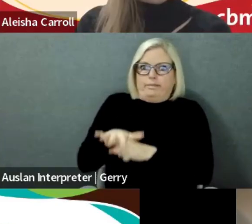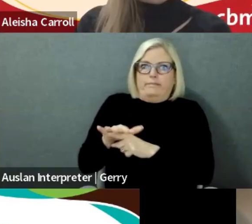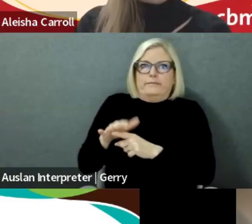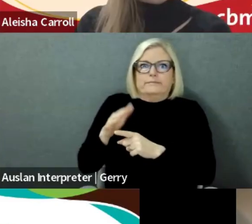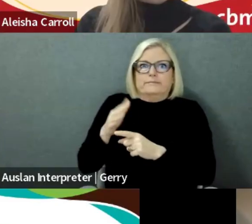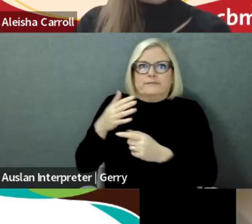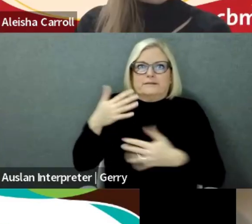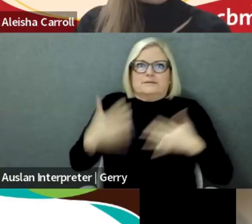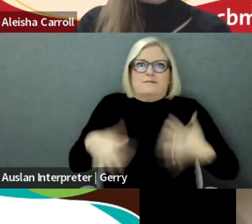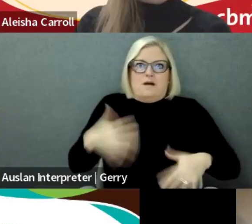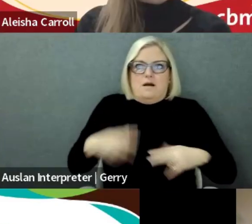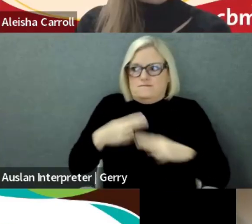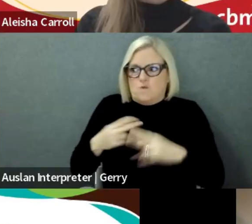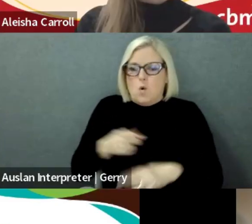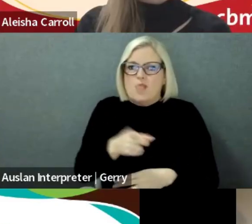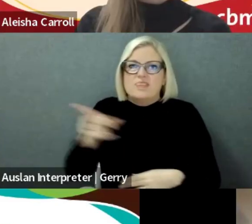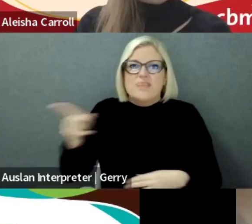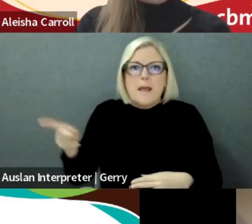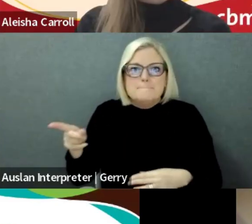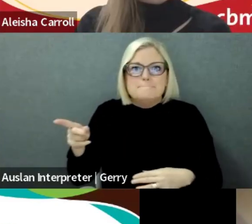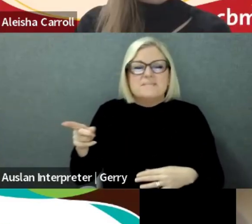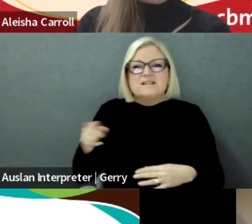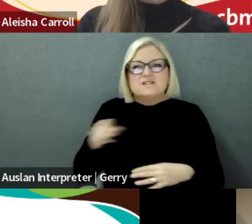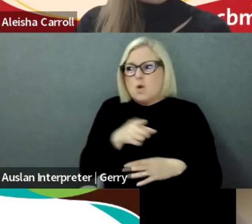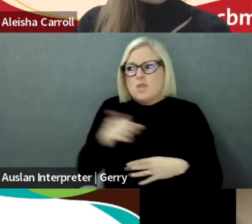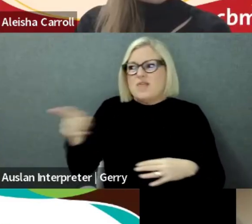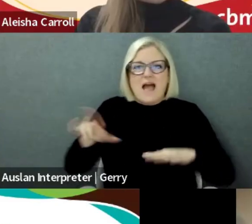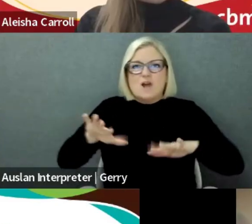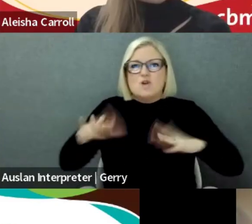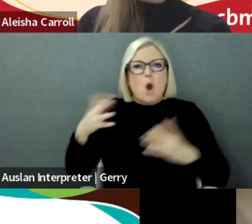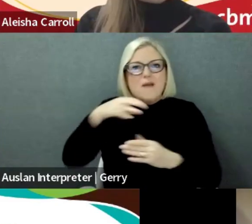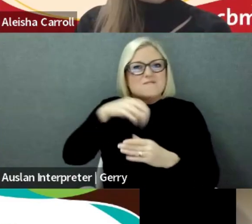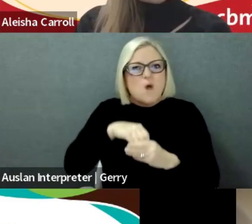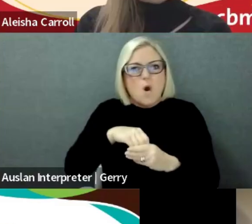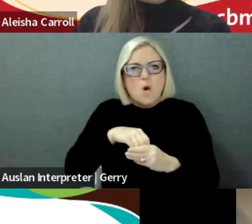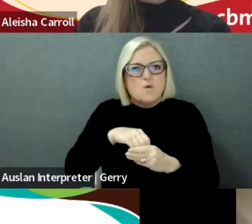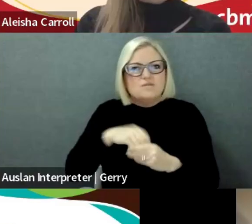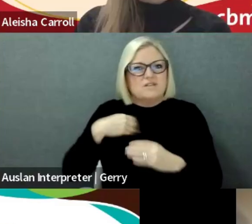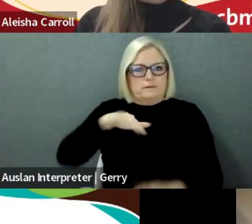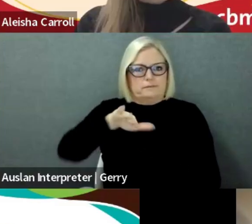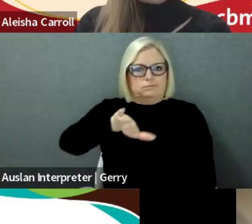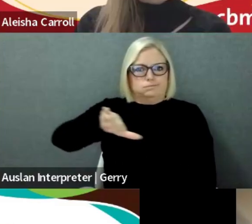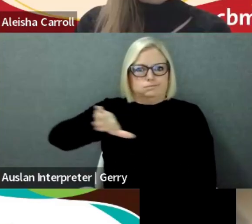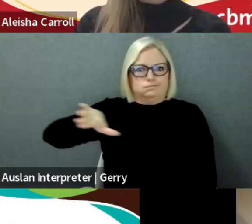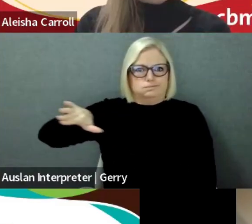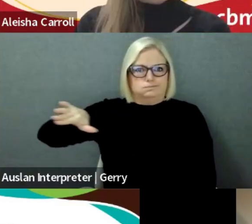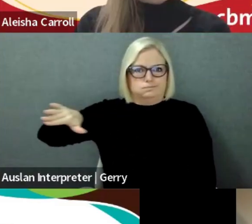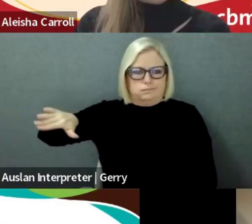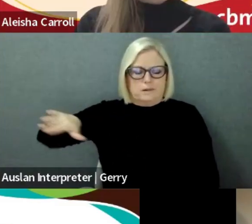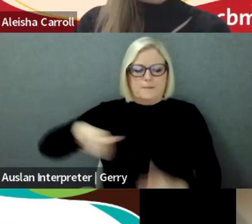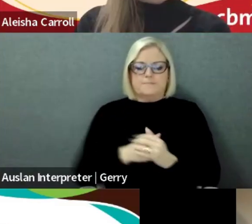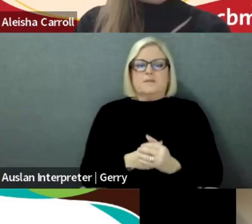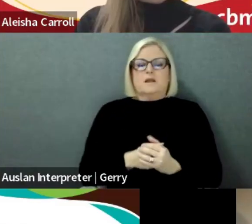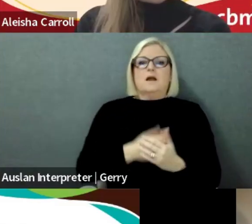real choice, safety, participation, and voice. Now, PSA have just recently